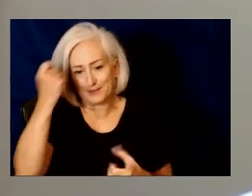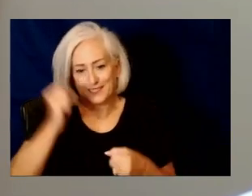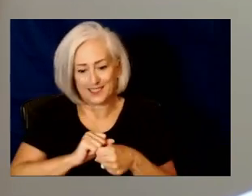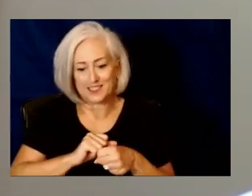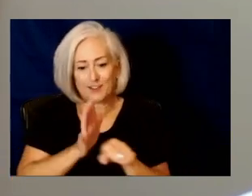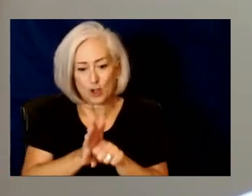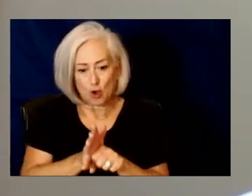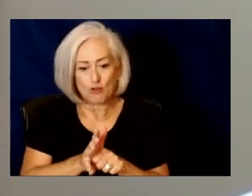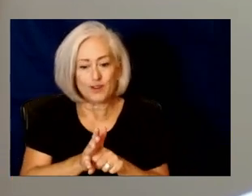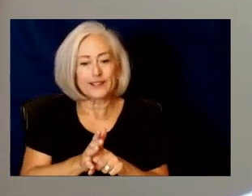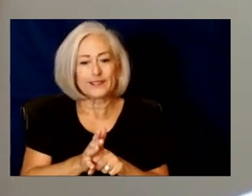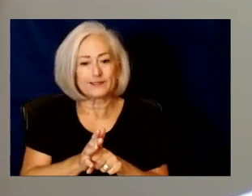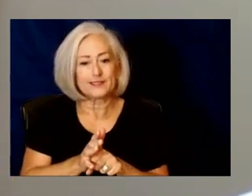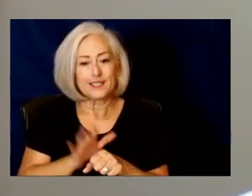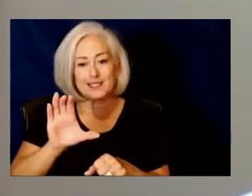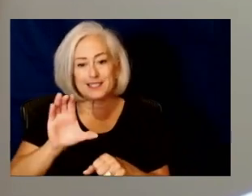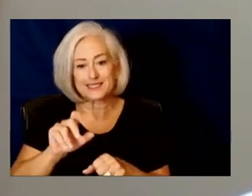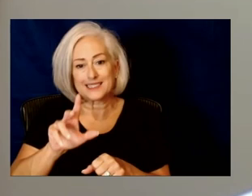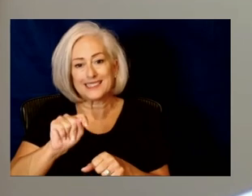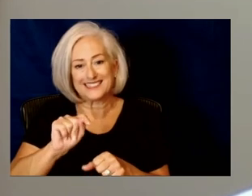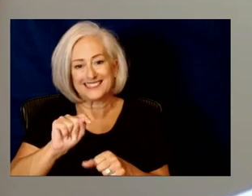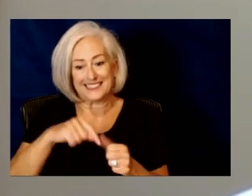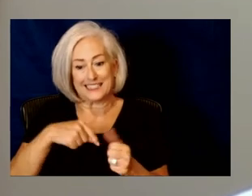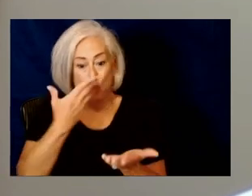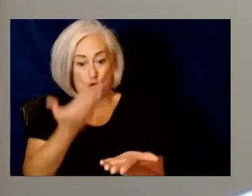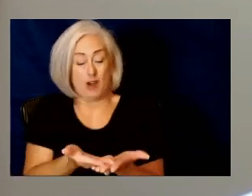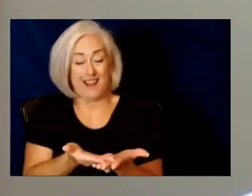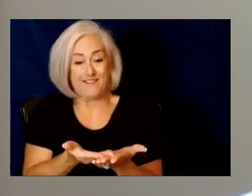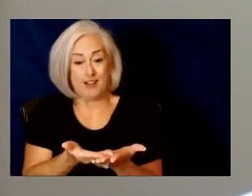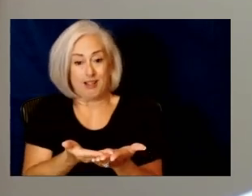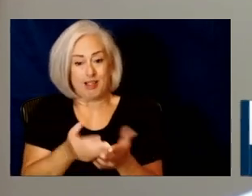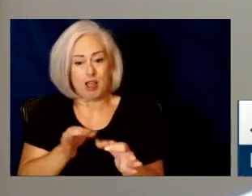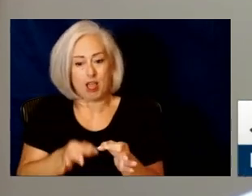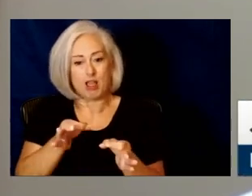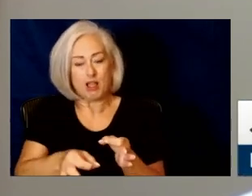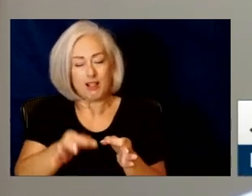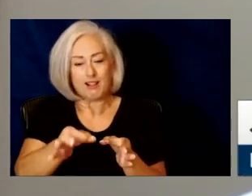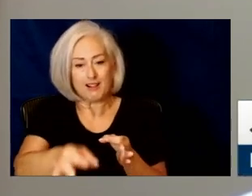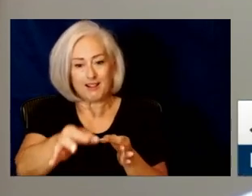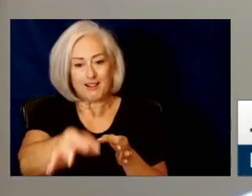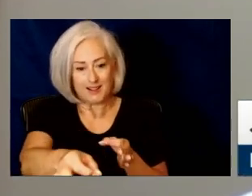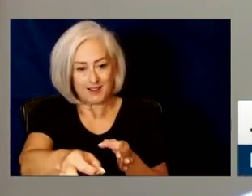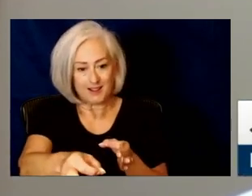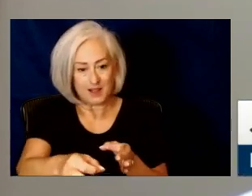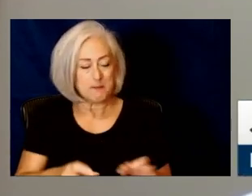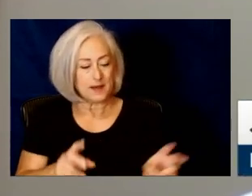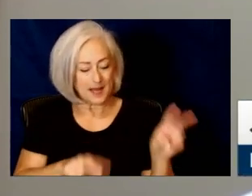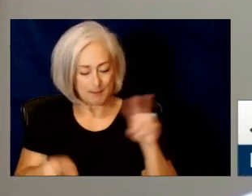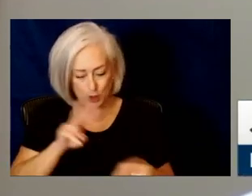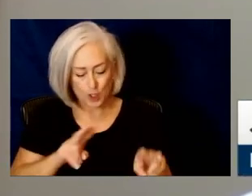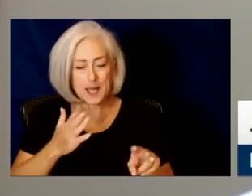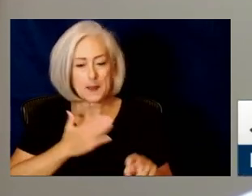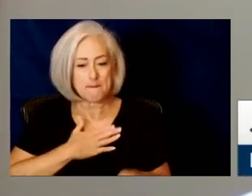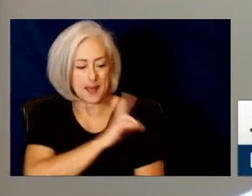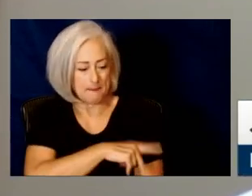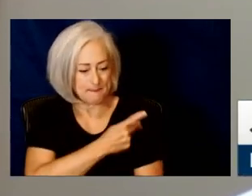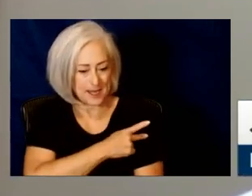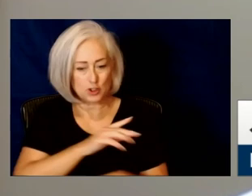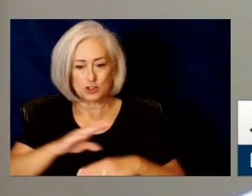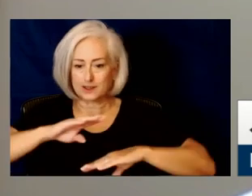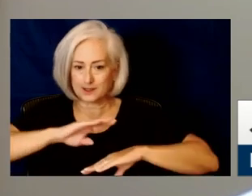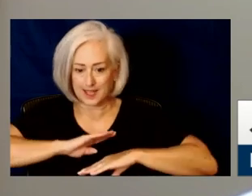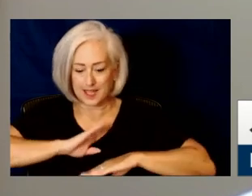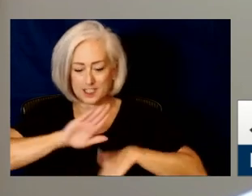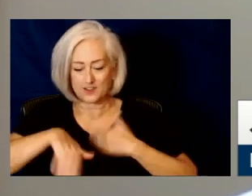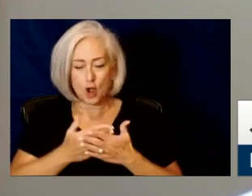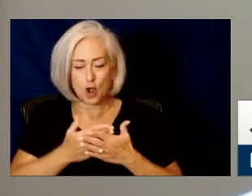back our CT scan arrival date. But looking at the patients that meet the screening criteria and prepping them